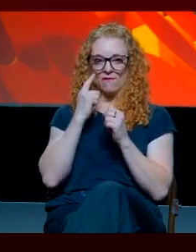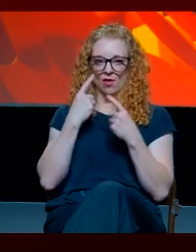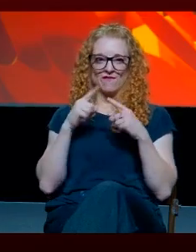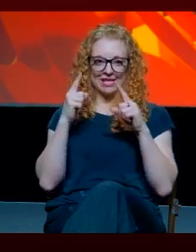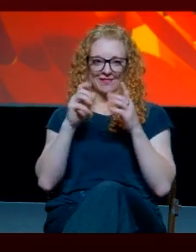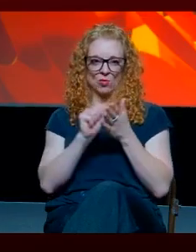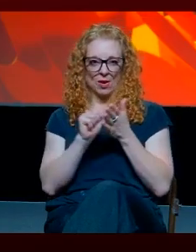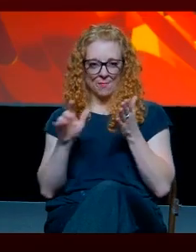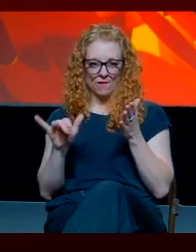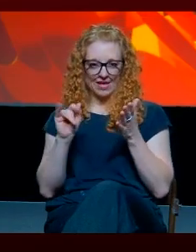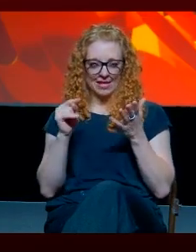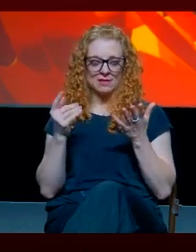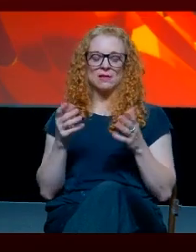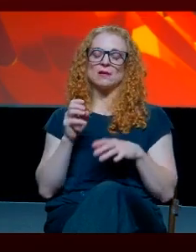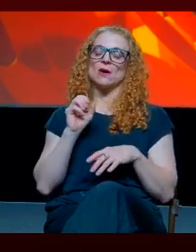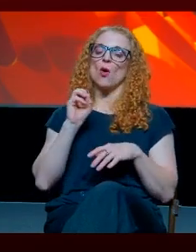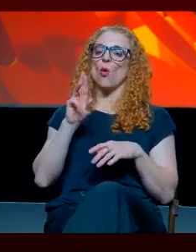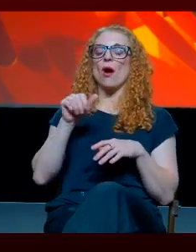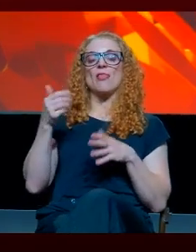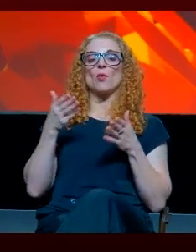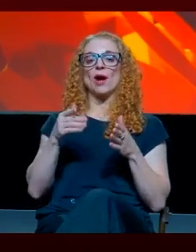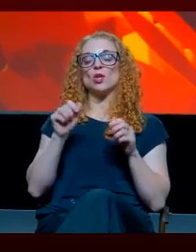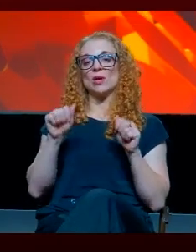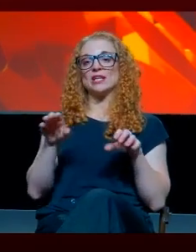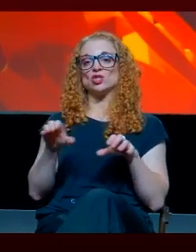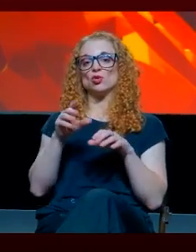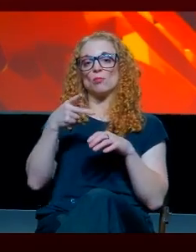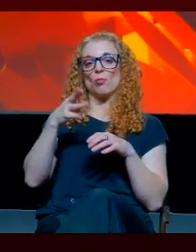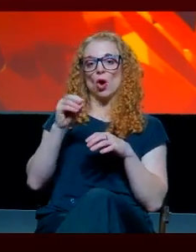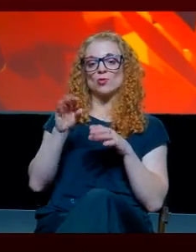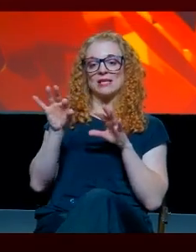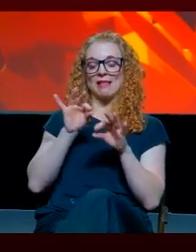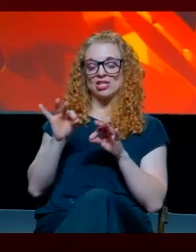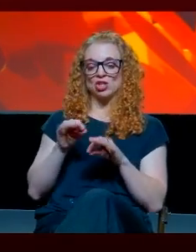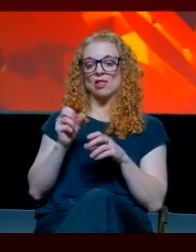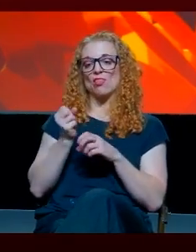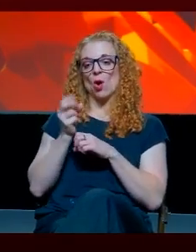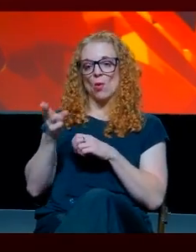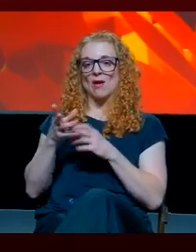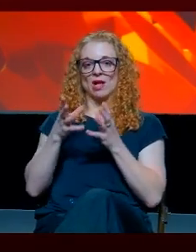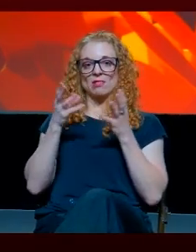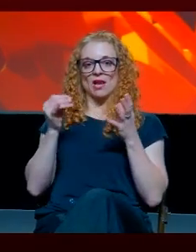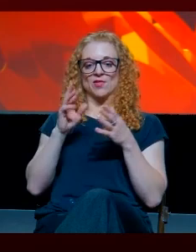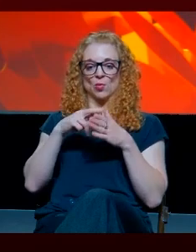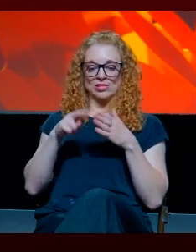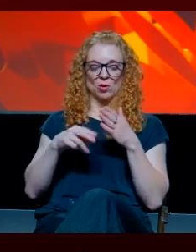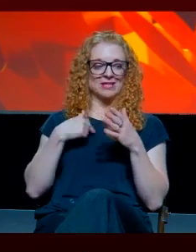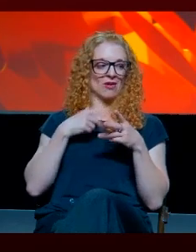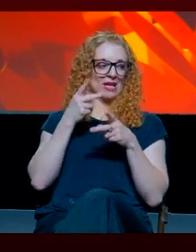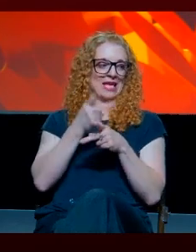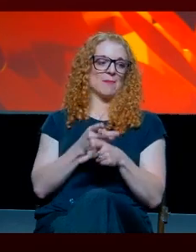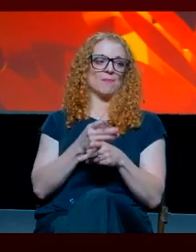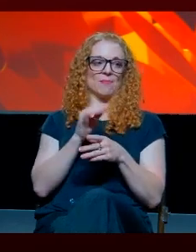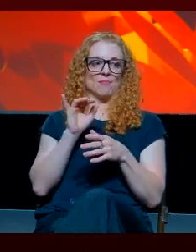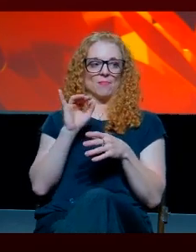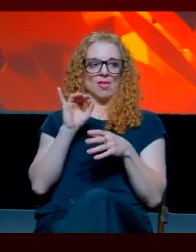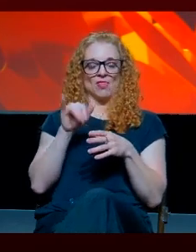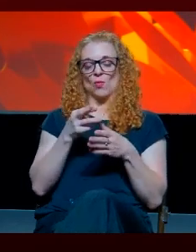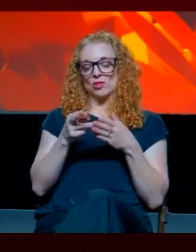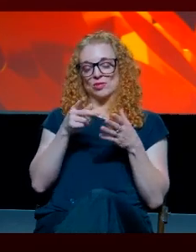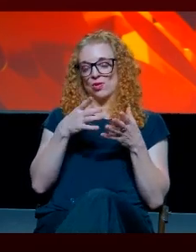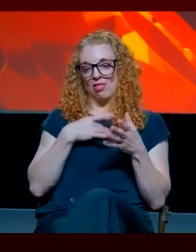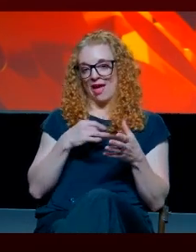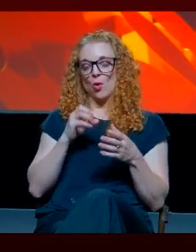remove it? Another way is you can do post-selection, throw out a lot of the results and only keep the ones that you like, or you can do